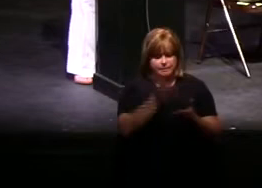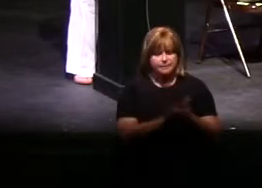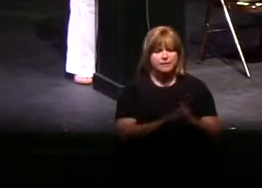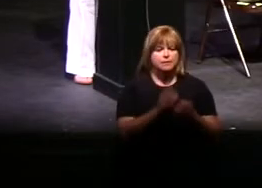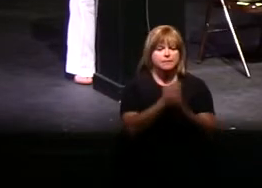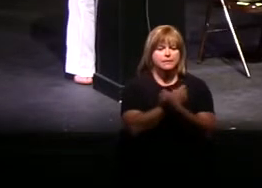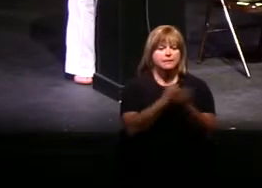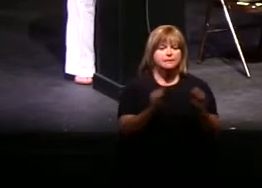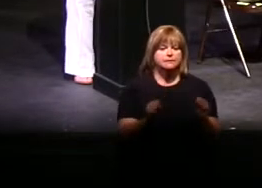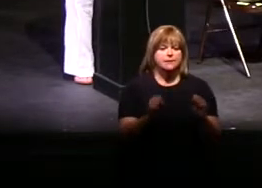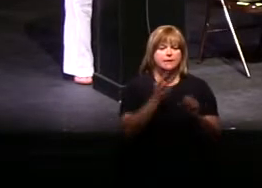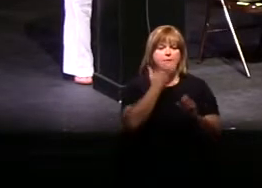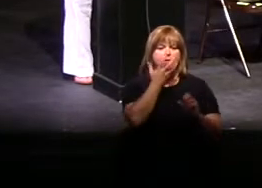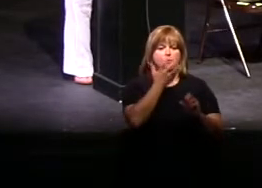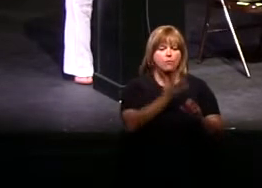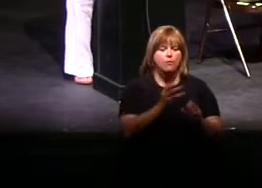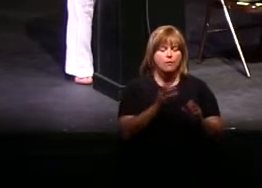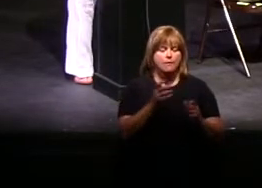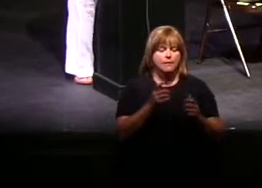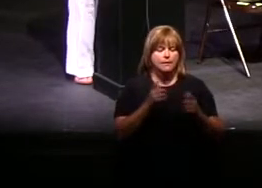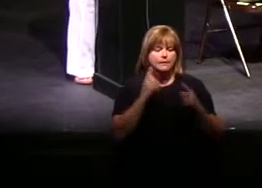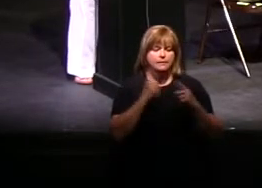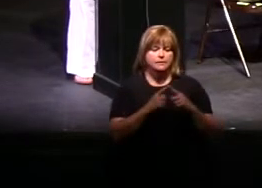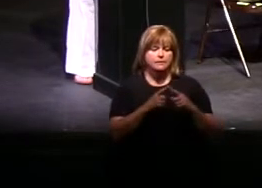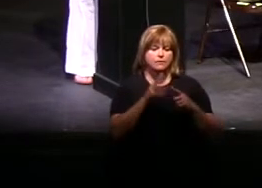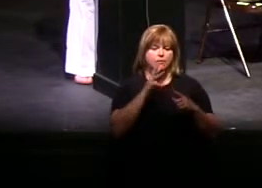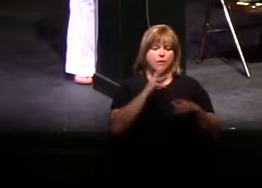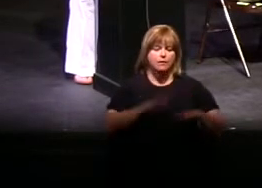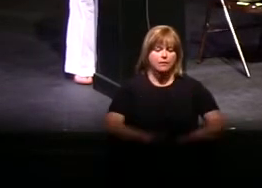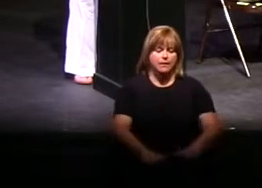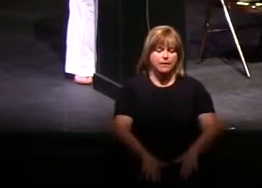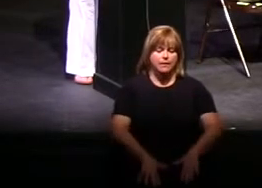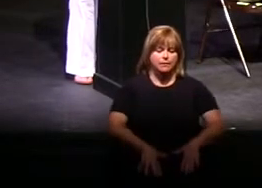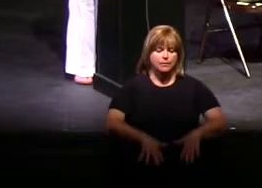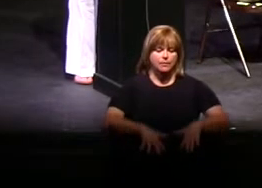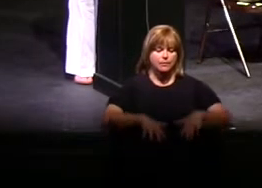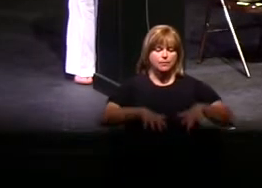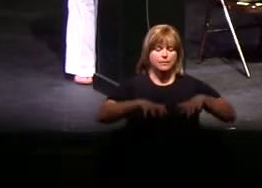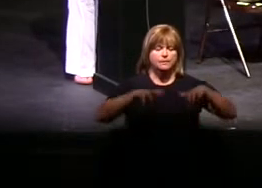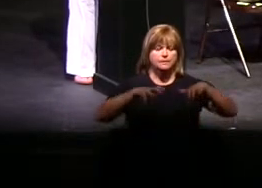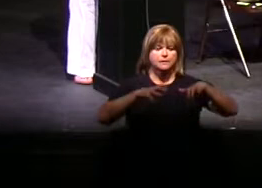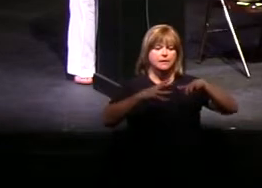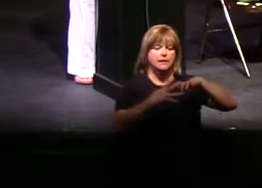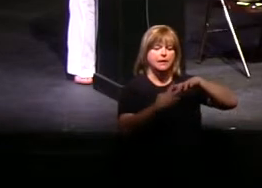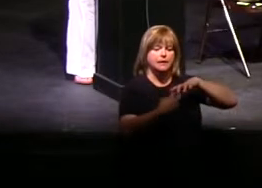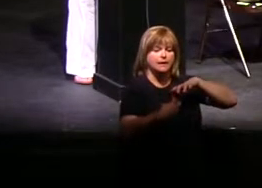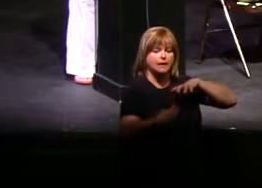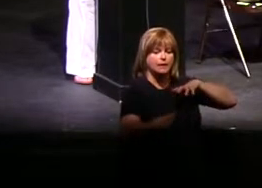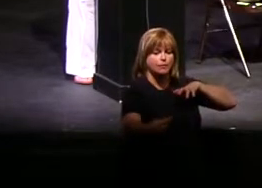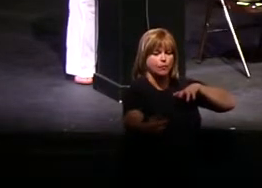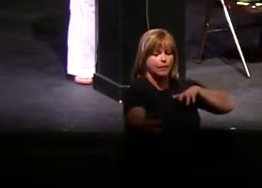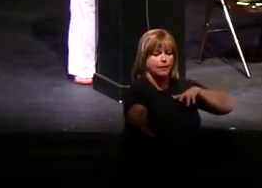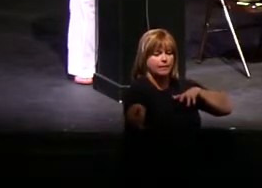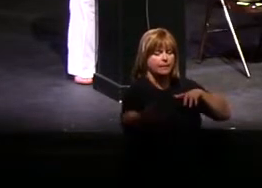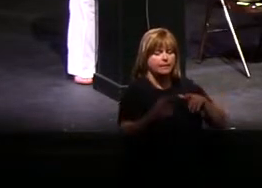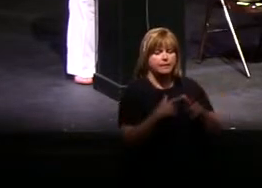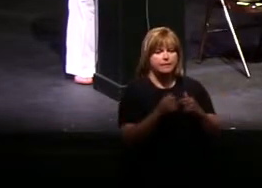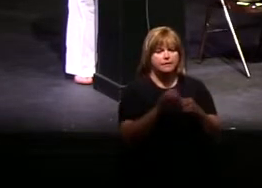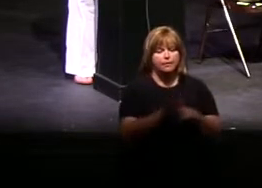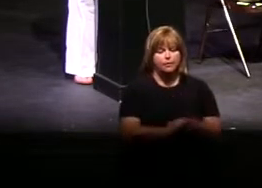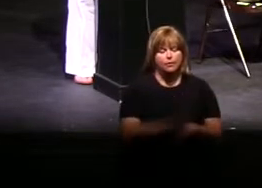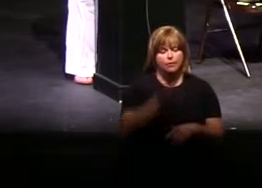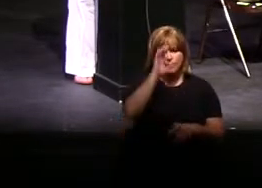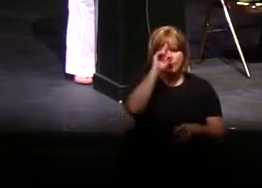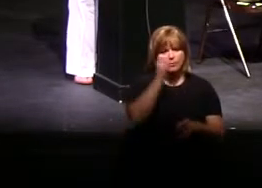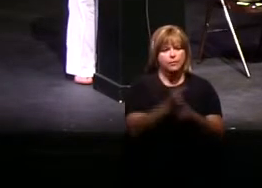knew until it was too late, until the water had risen and carried him away. Because her little brother wanted to go back